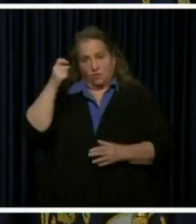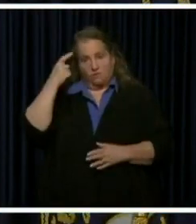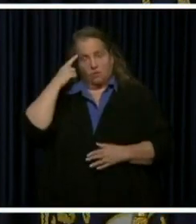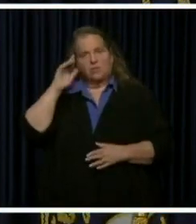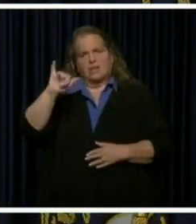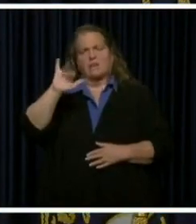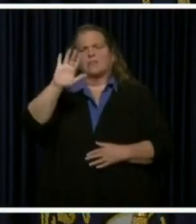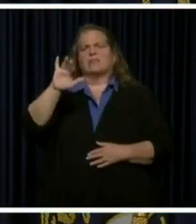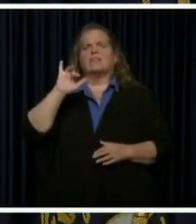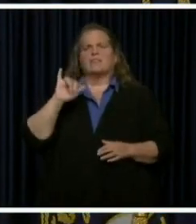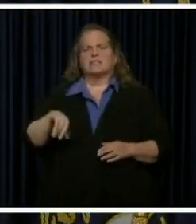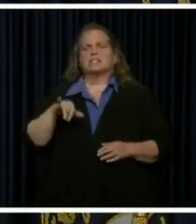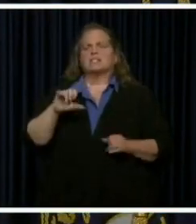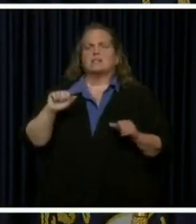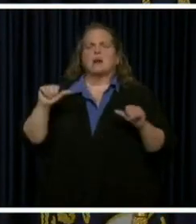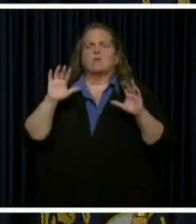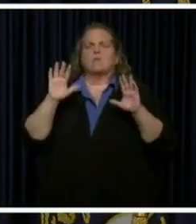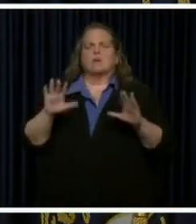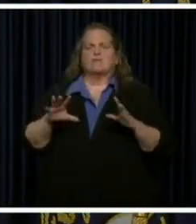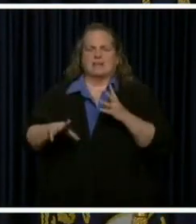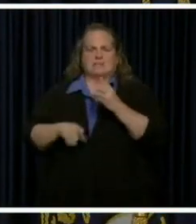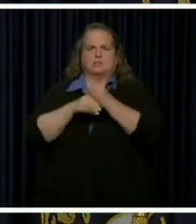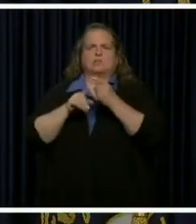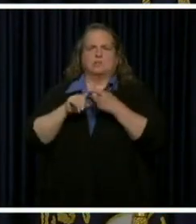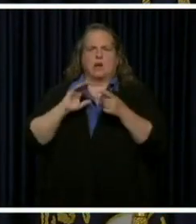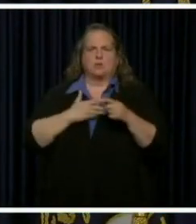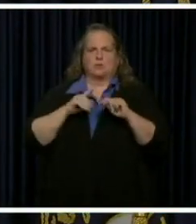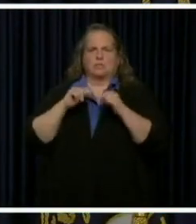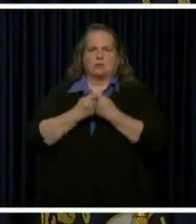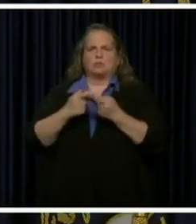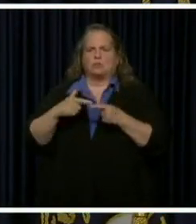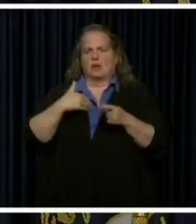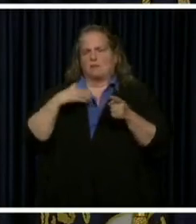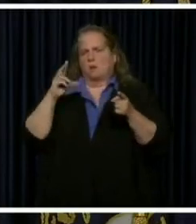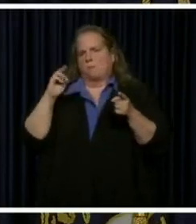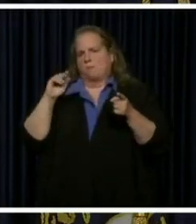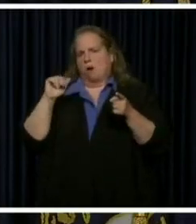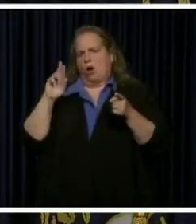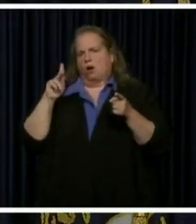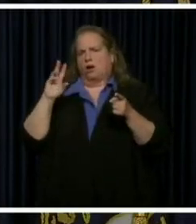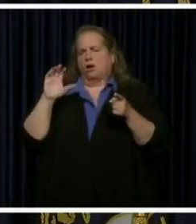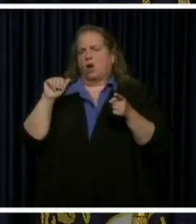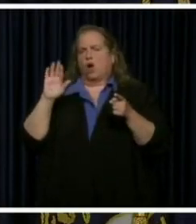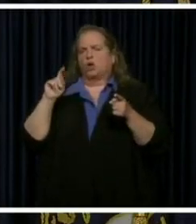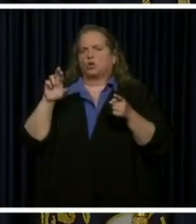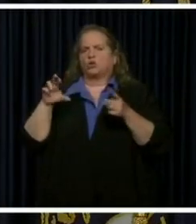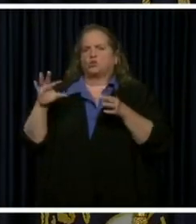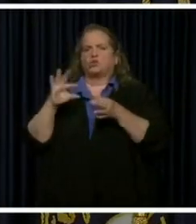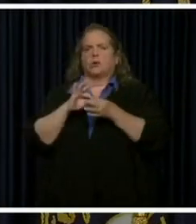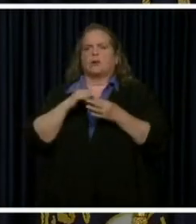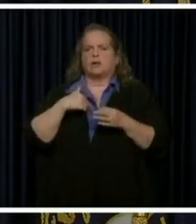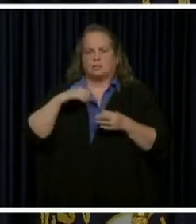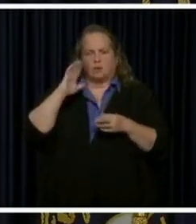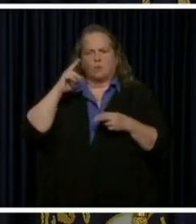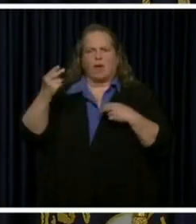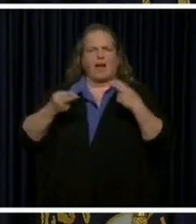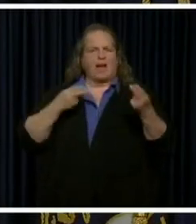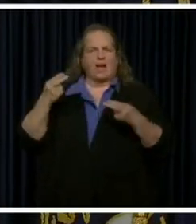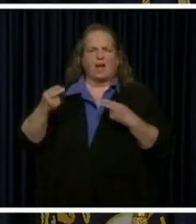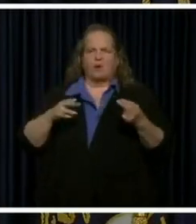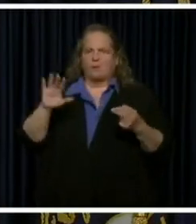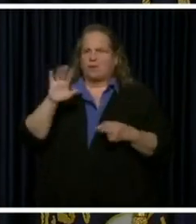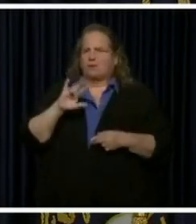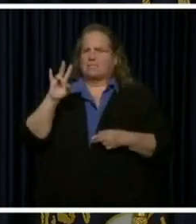This is a wonderful addition to our team to have Mark Carter join us. So we're going to hire in the ballpark of, we